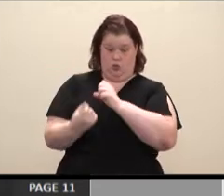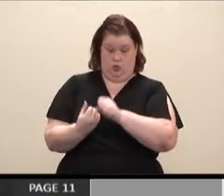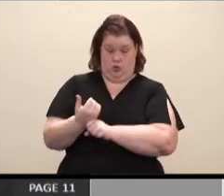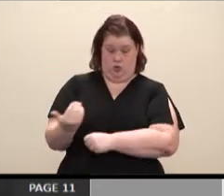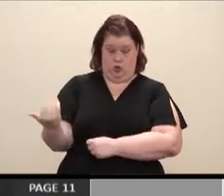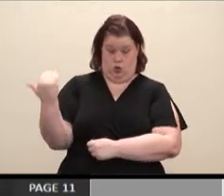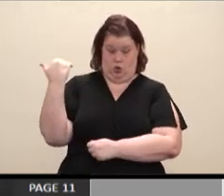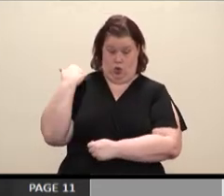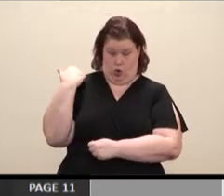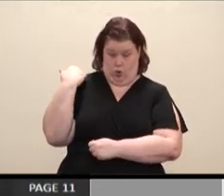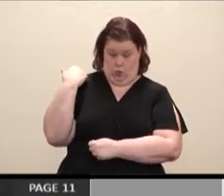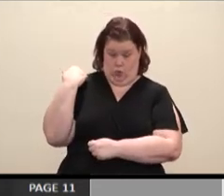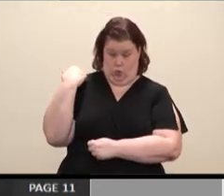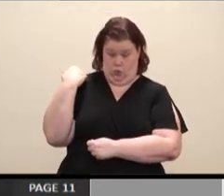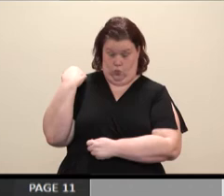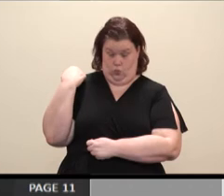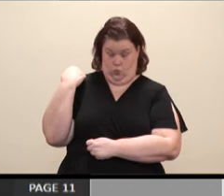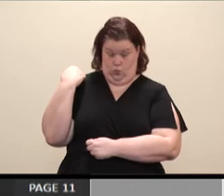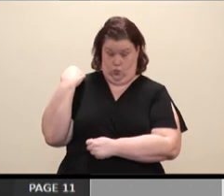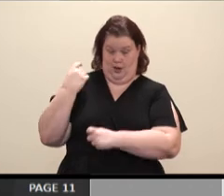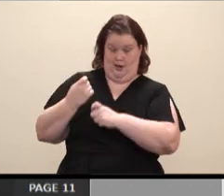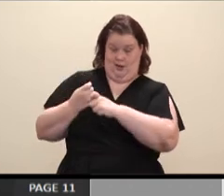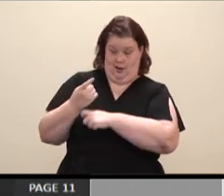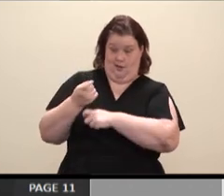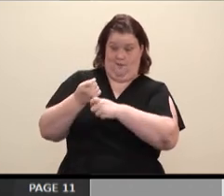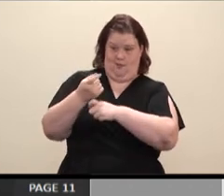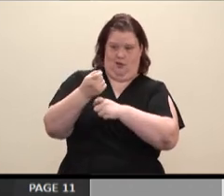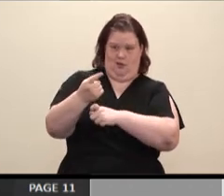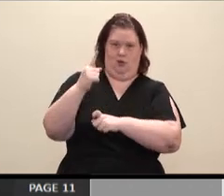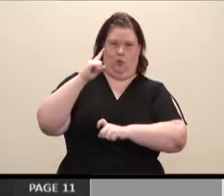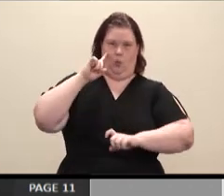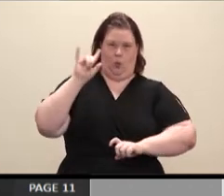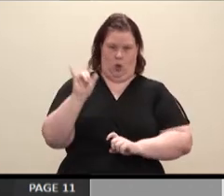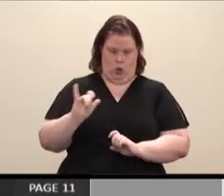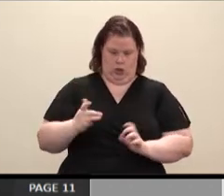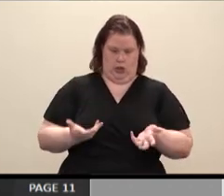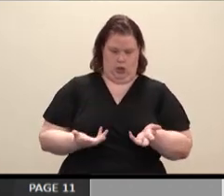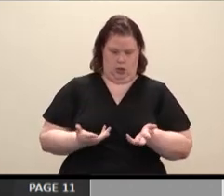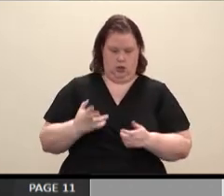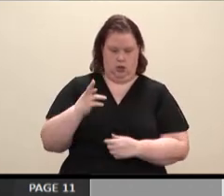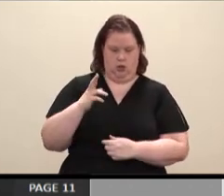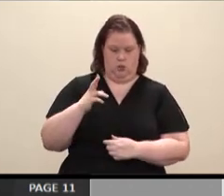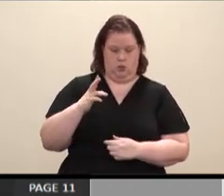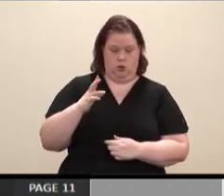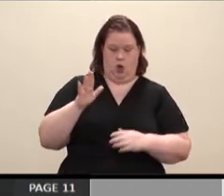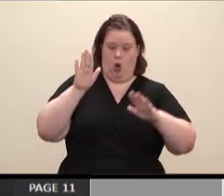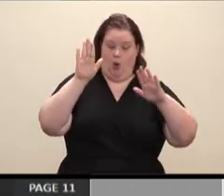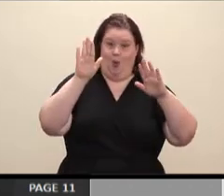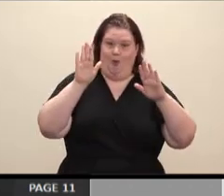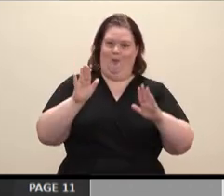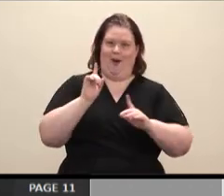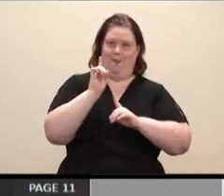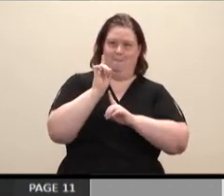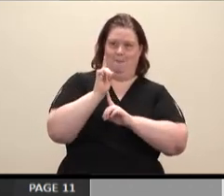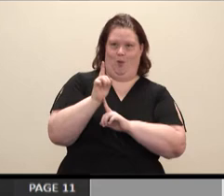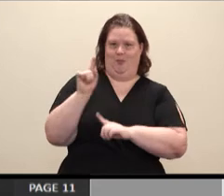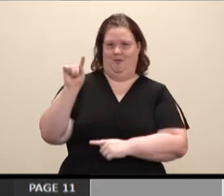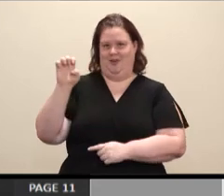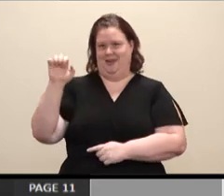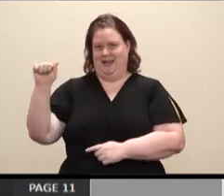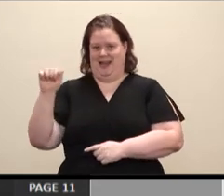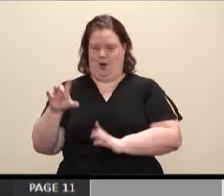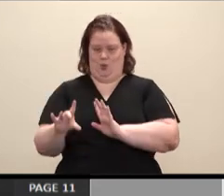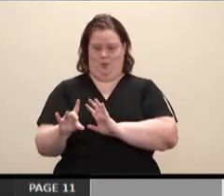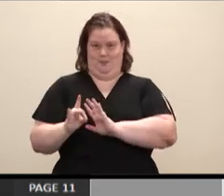and what our pattern had been, and as we talked during budget development, it was a great moment for them to pick, I guess,